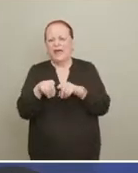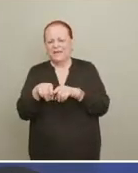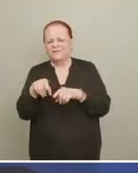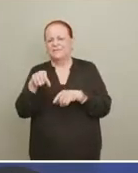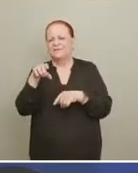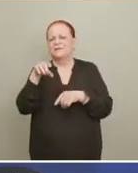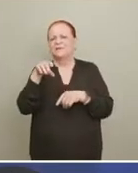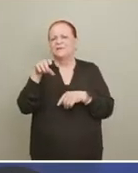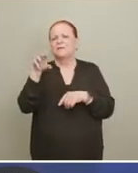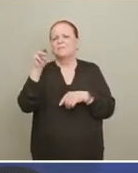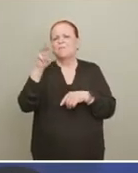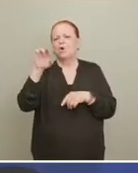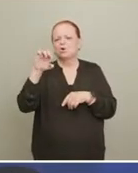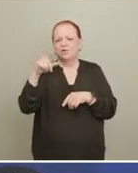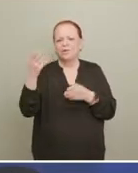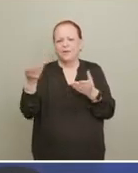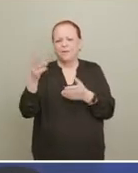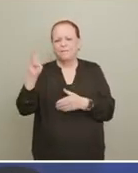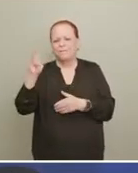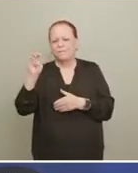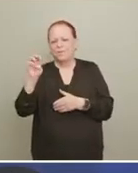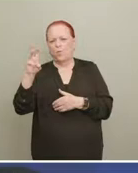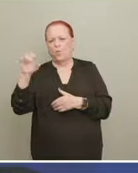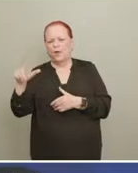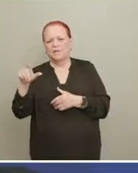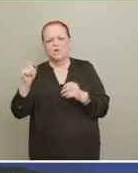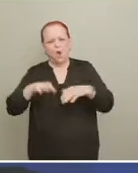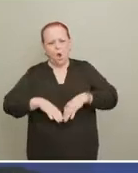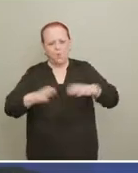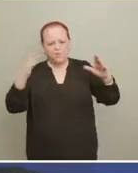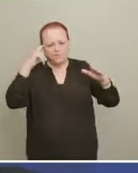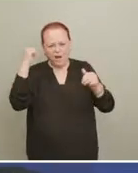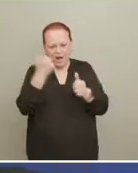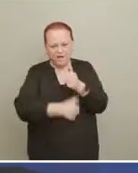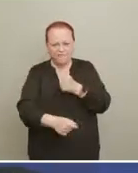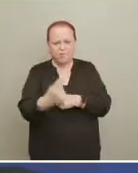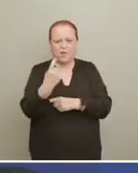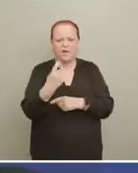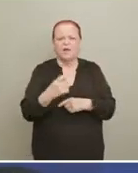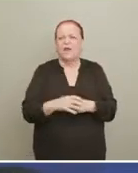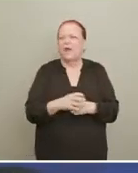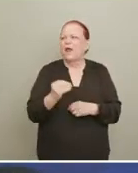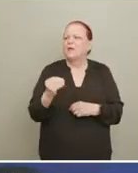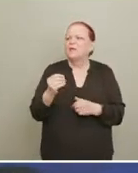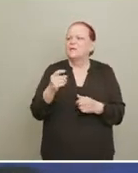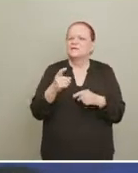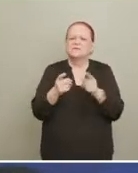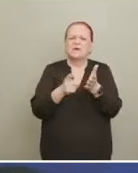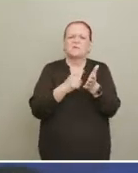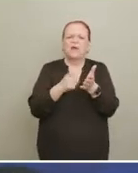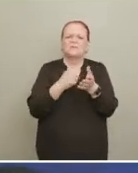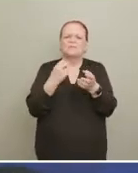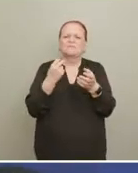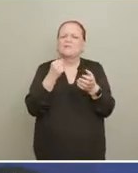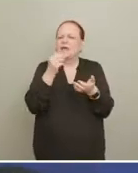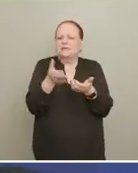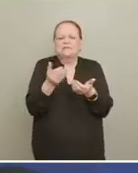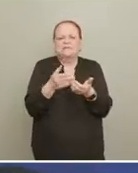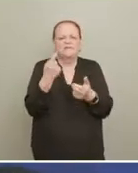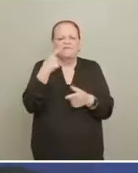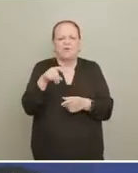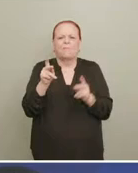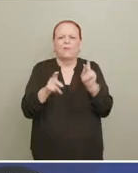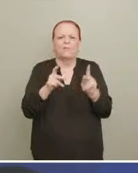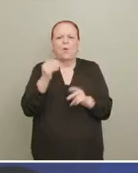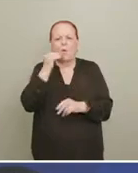for everyone. Sometimes it's difficult for our homeless population to get to where they need to be to get the care